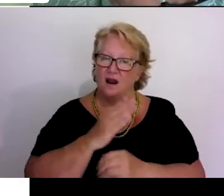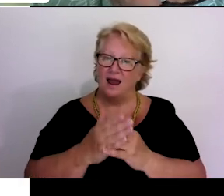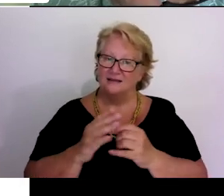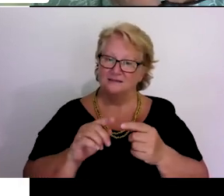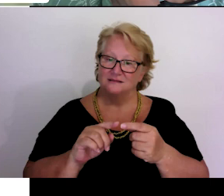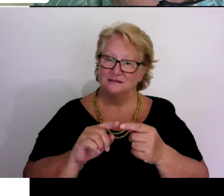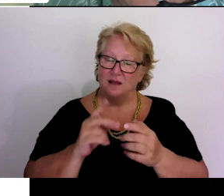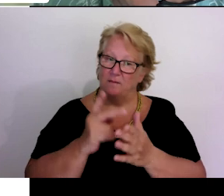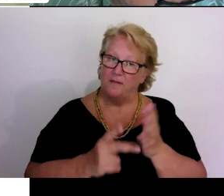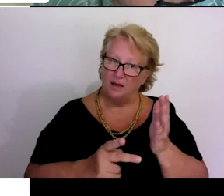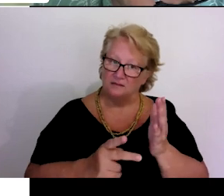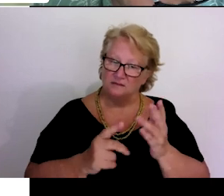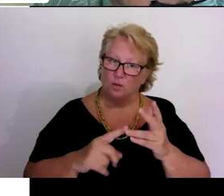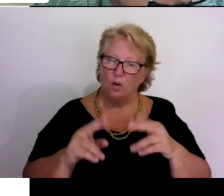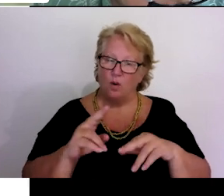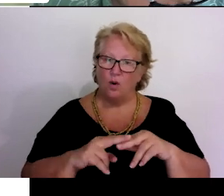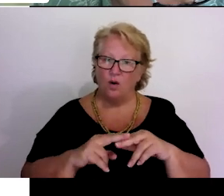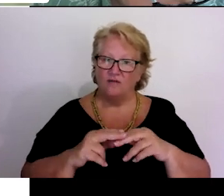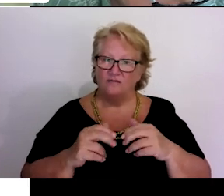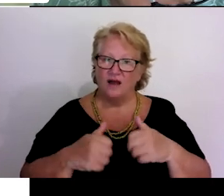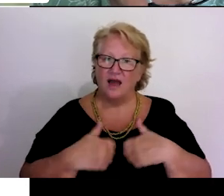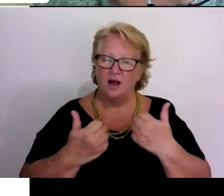the last part of our